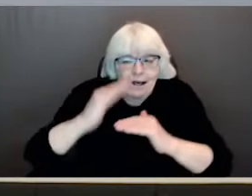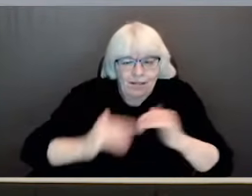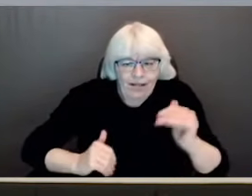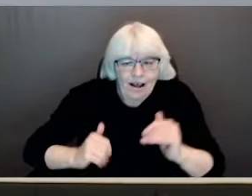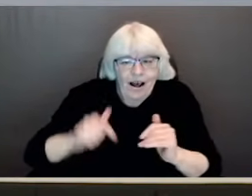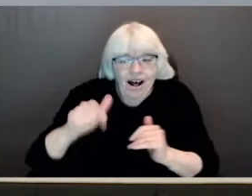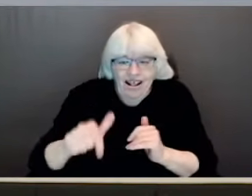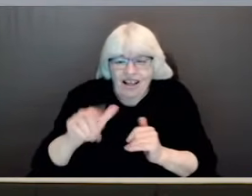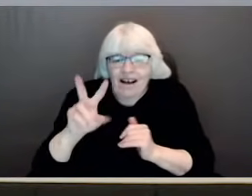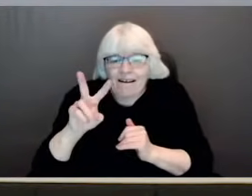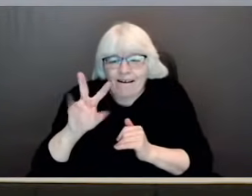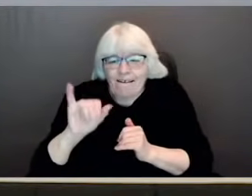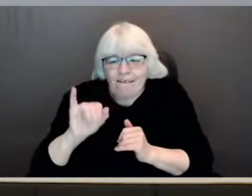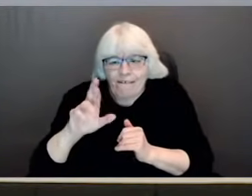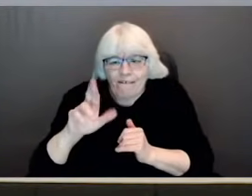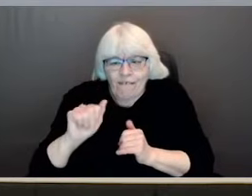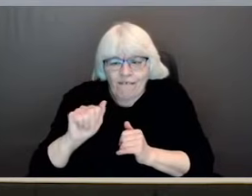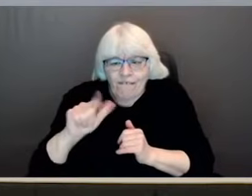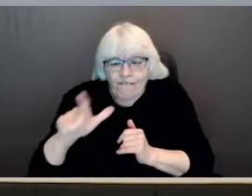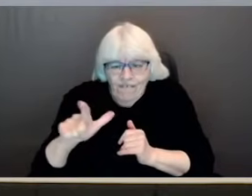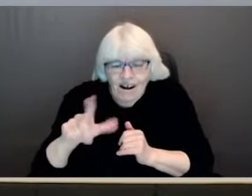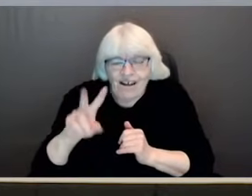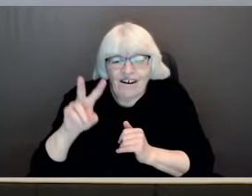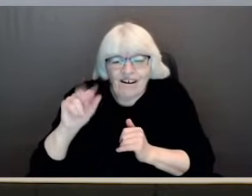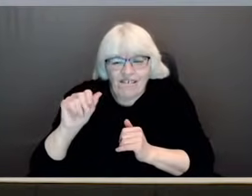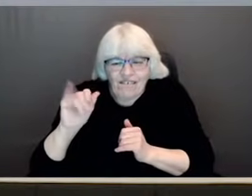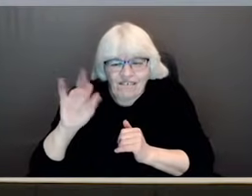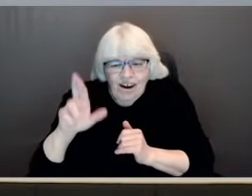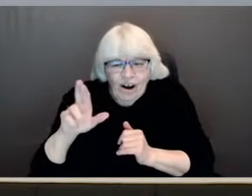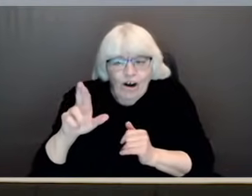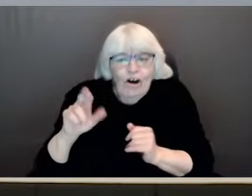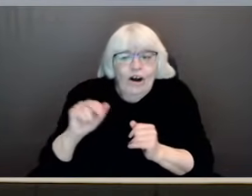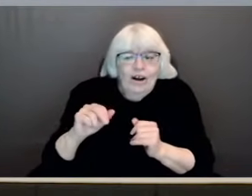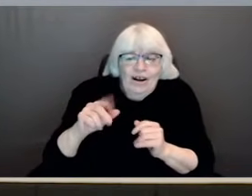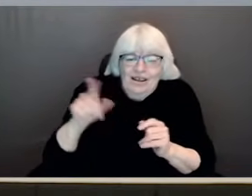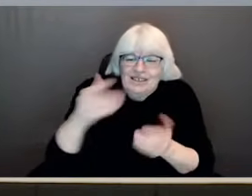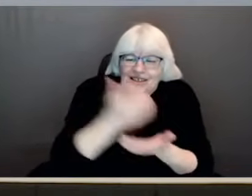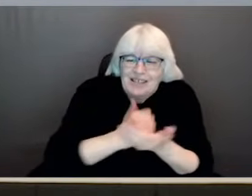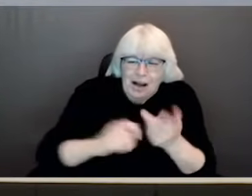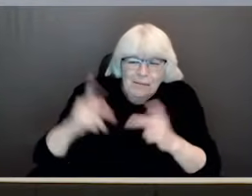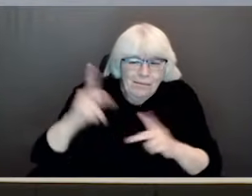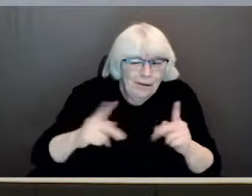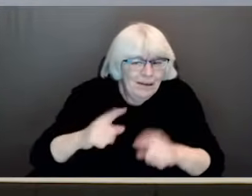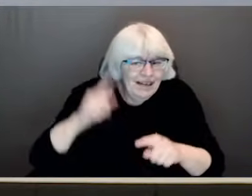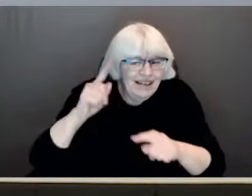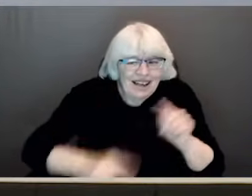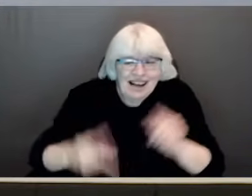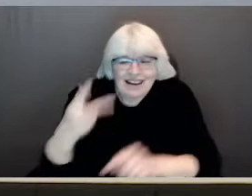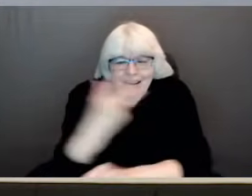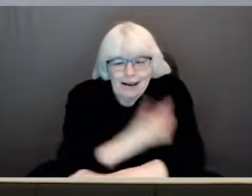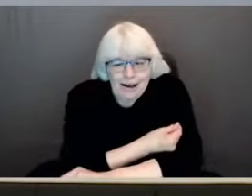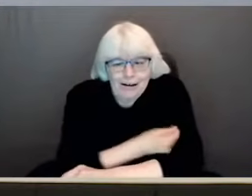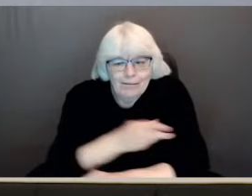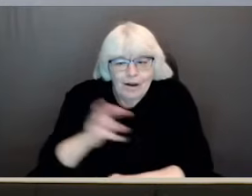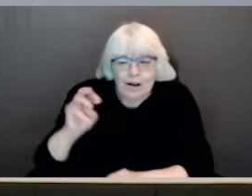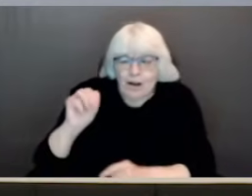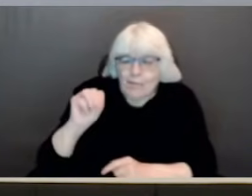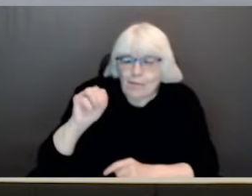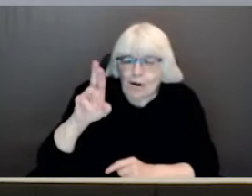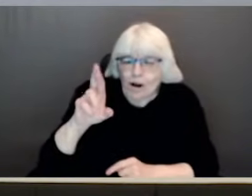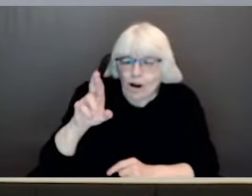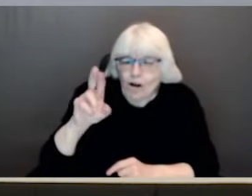to receive an mRNA vaccine, perhaps due to a contraindication, and others may have a personal preference for a viral vector